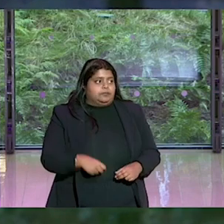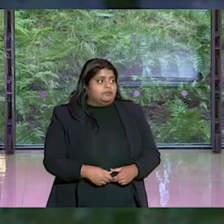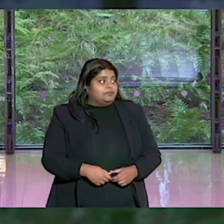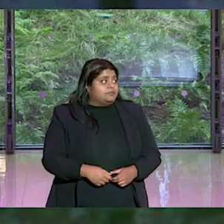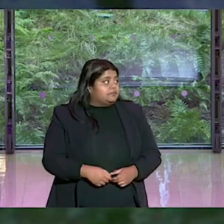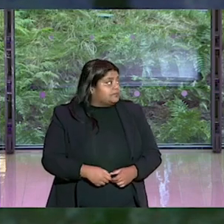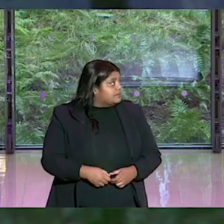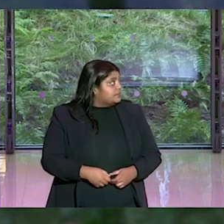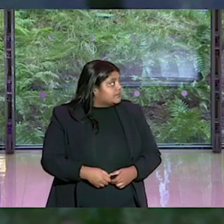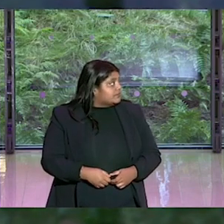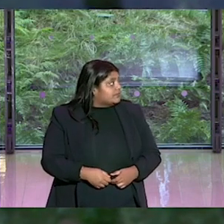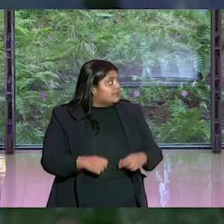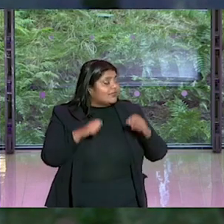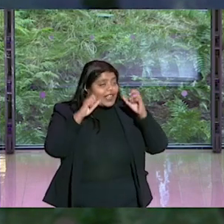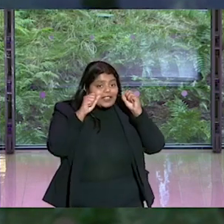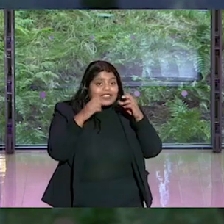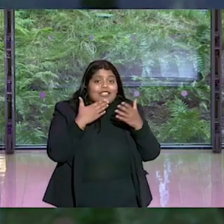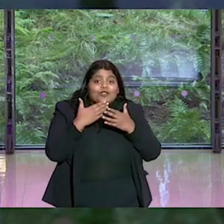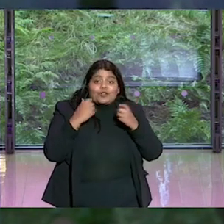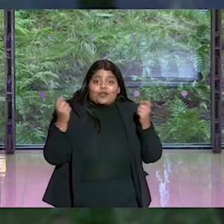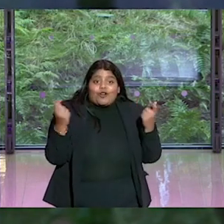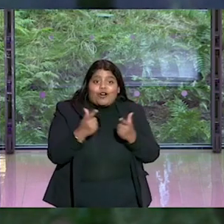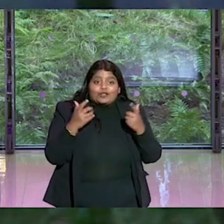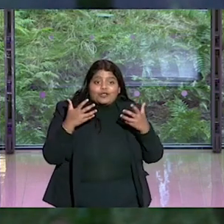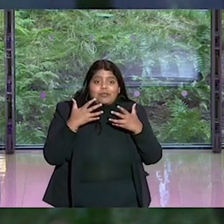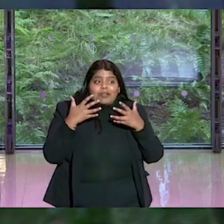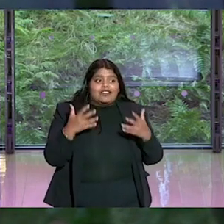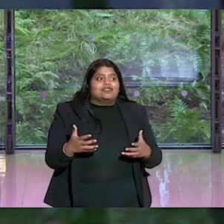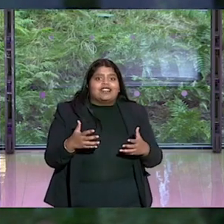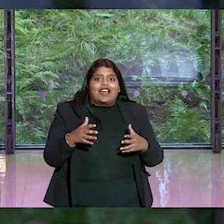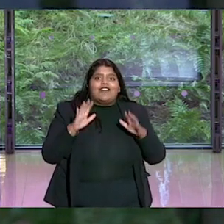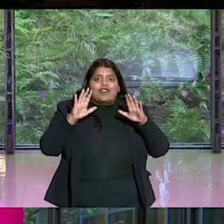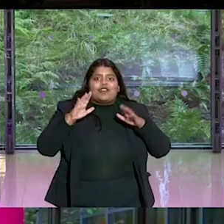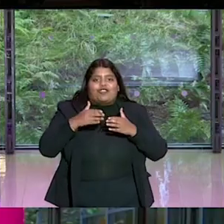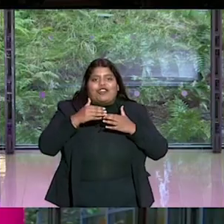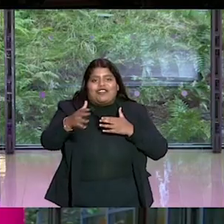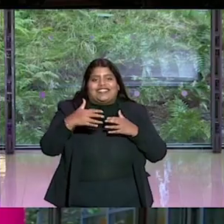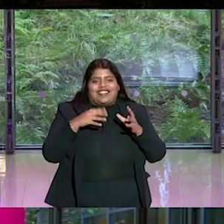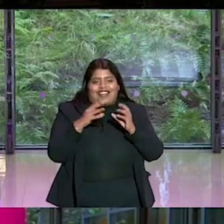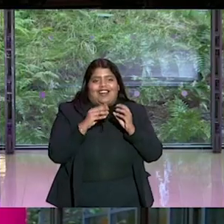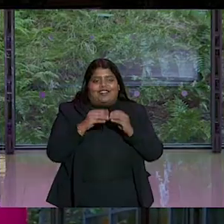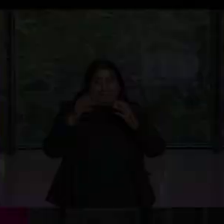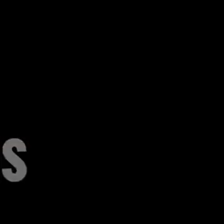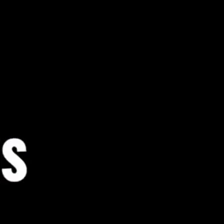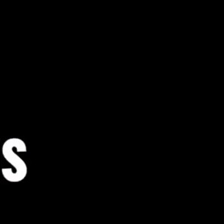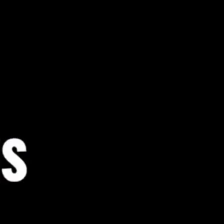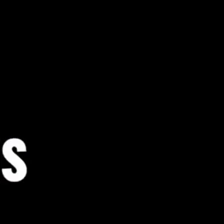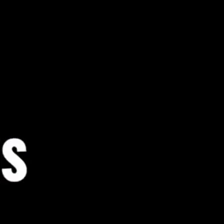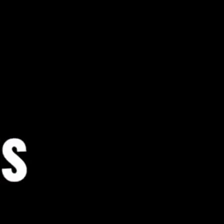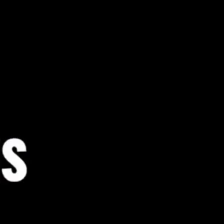Awesome. Thank you all so much. Have a great rest of the conference.